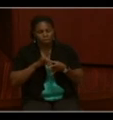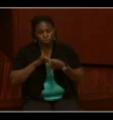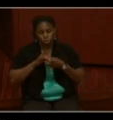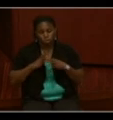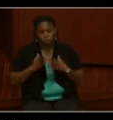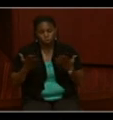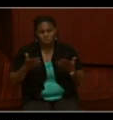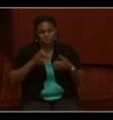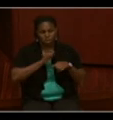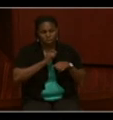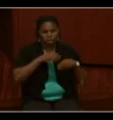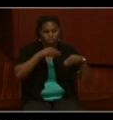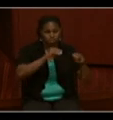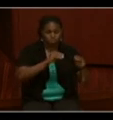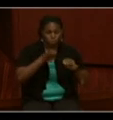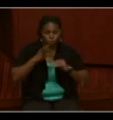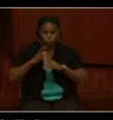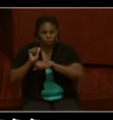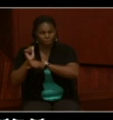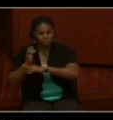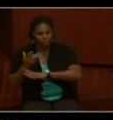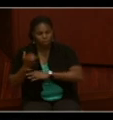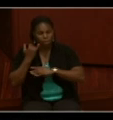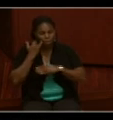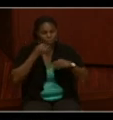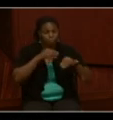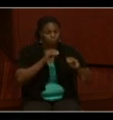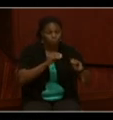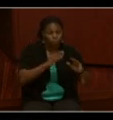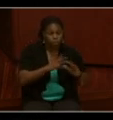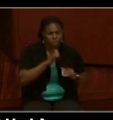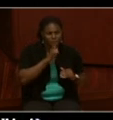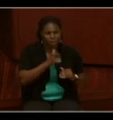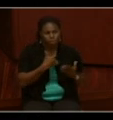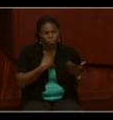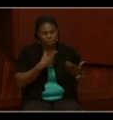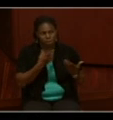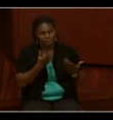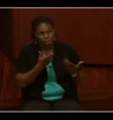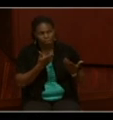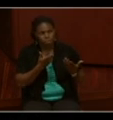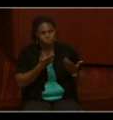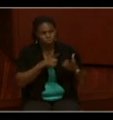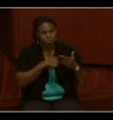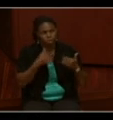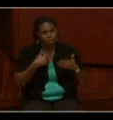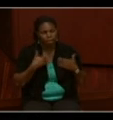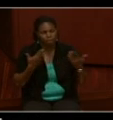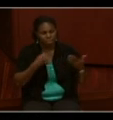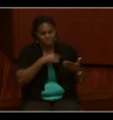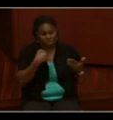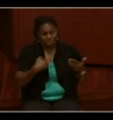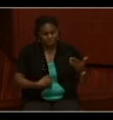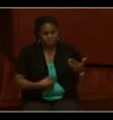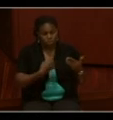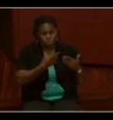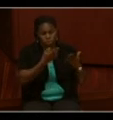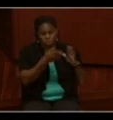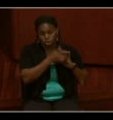laborer. If they were a merchant, and merchants were actually not subject to the provisions of the Chinese exclusion